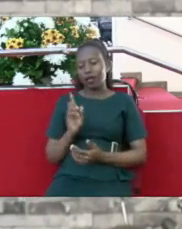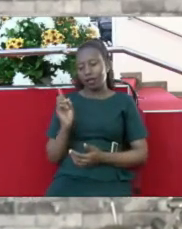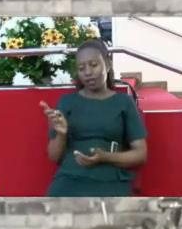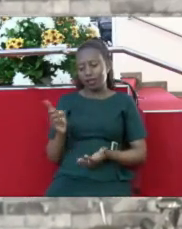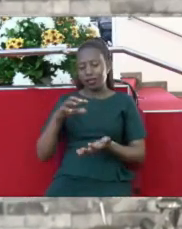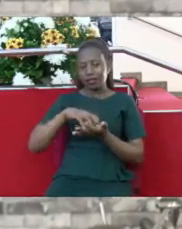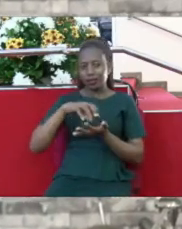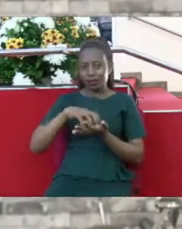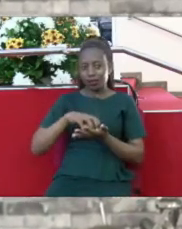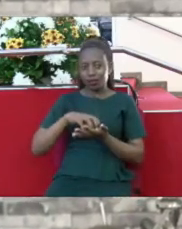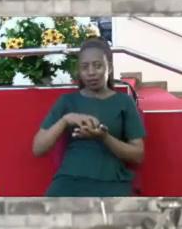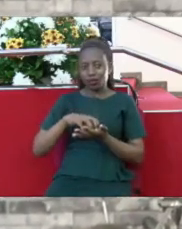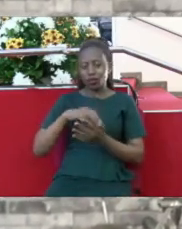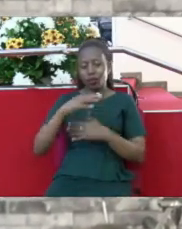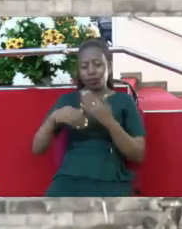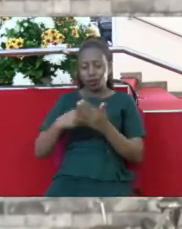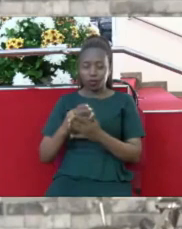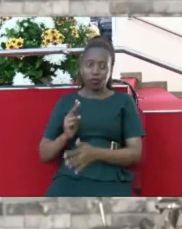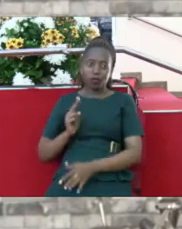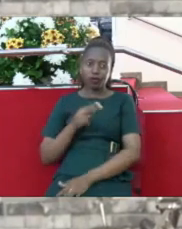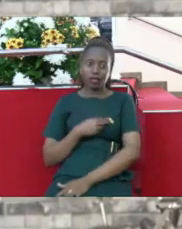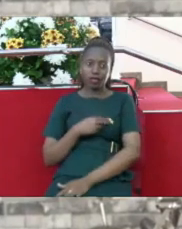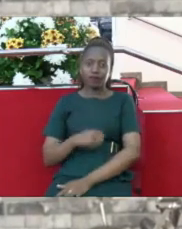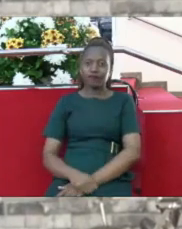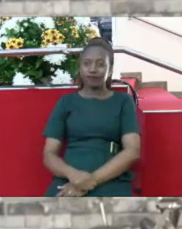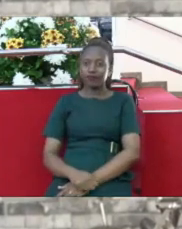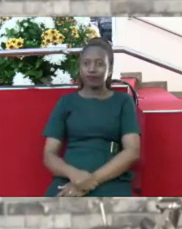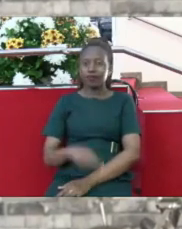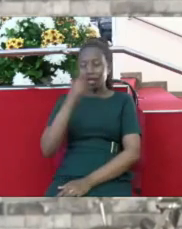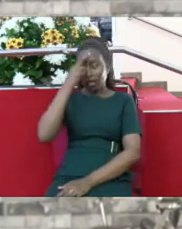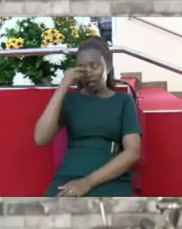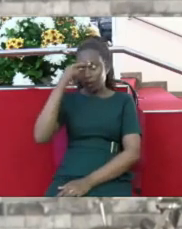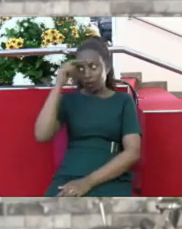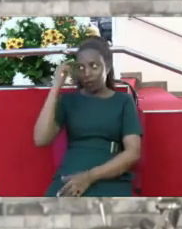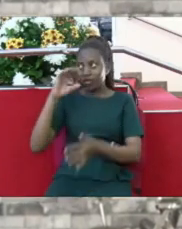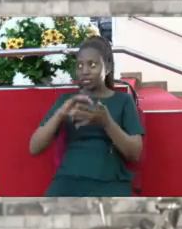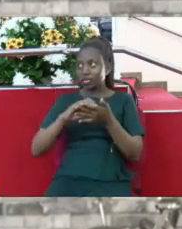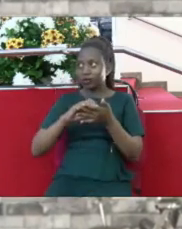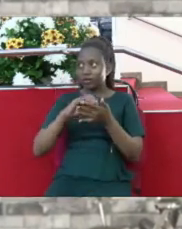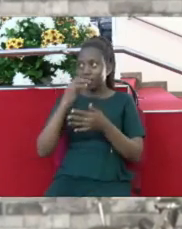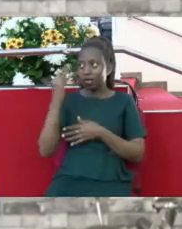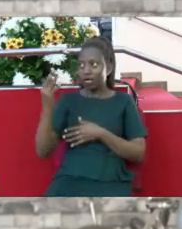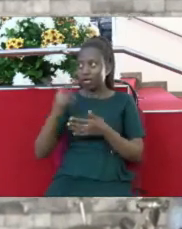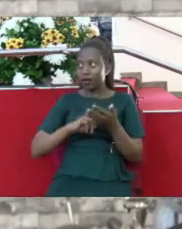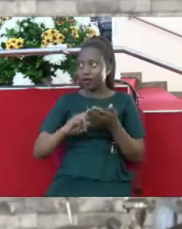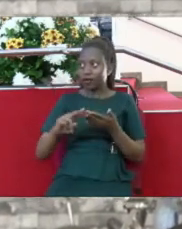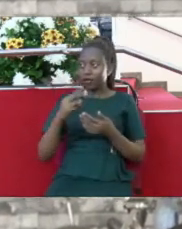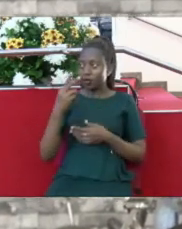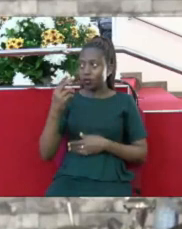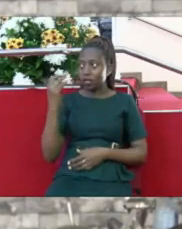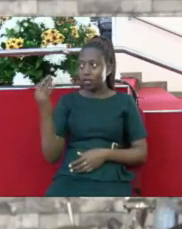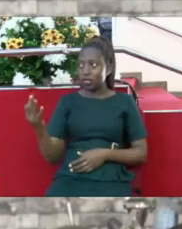of all of us. Na hii ndio hali ya kila mmoja wetu. Romans chapter 3 verse 23, for all have sinned and fall short of the glory of God.